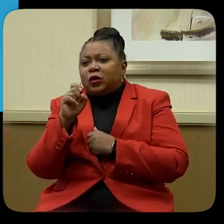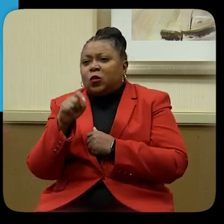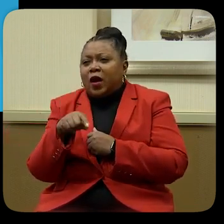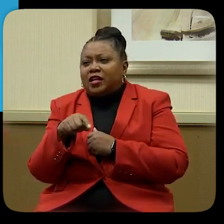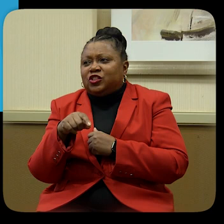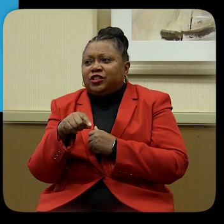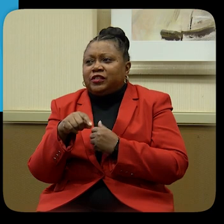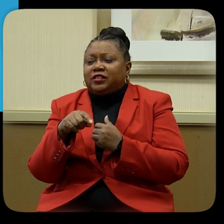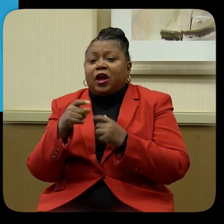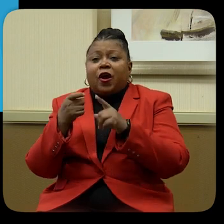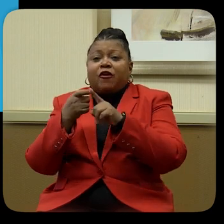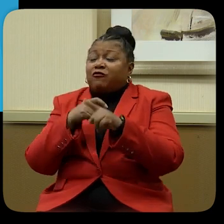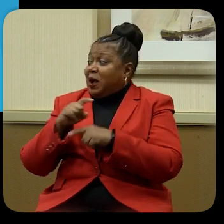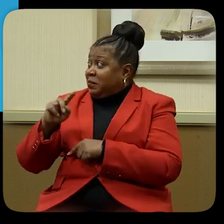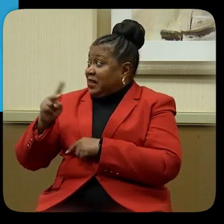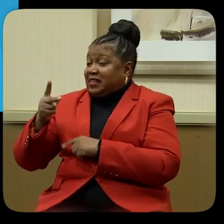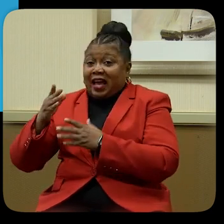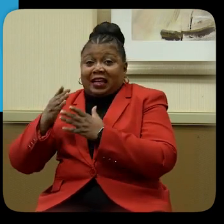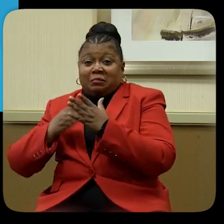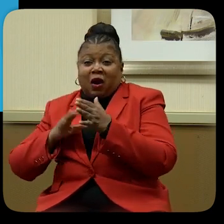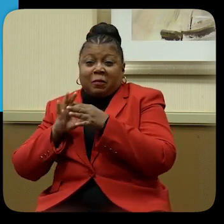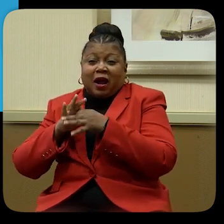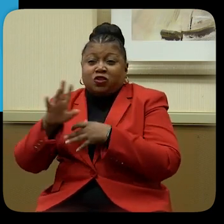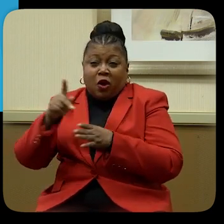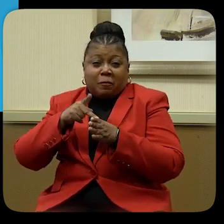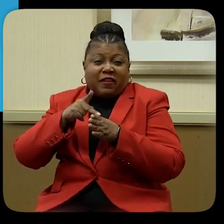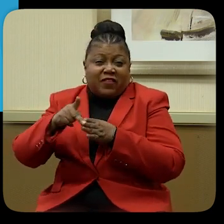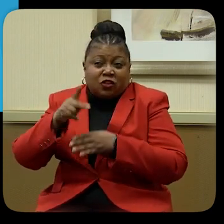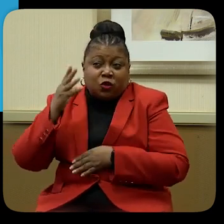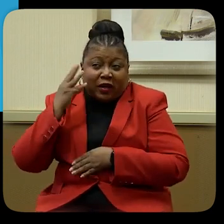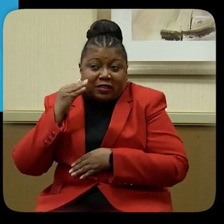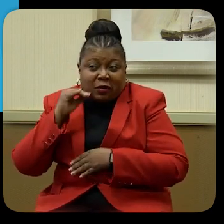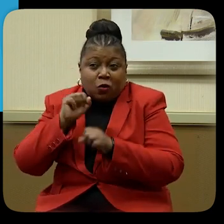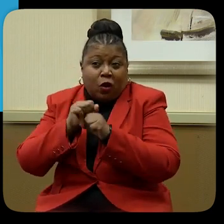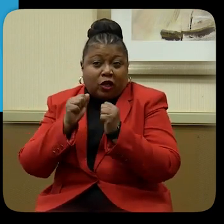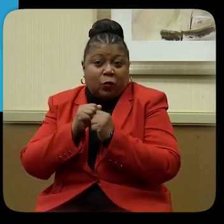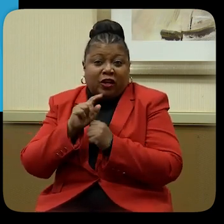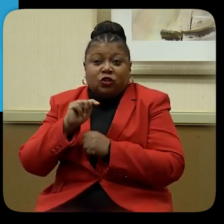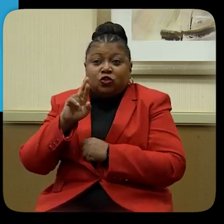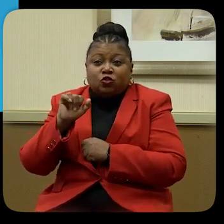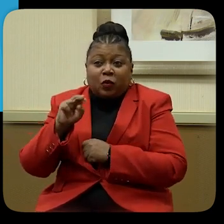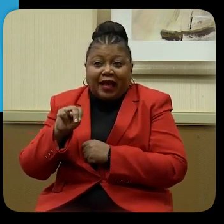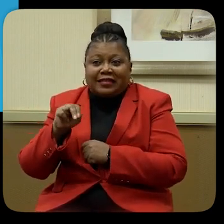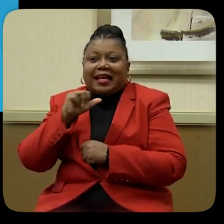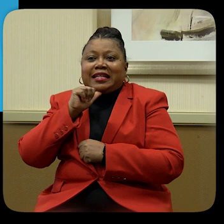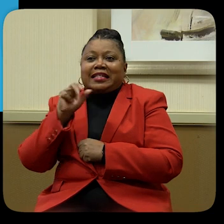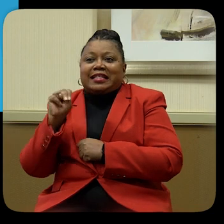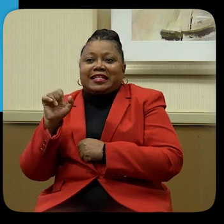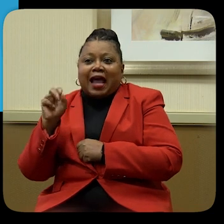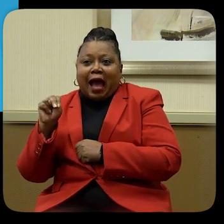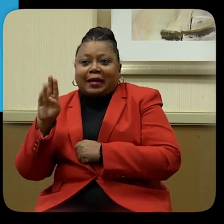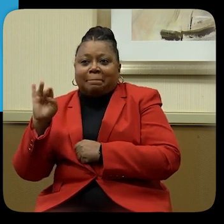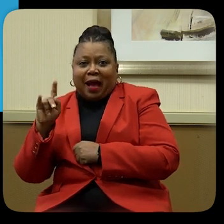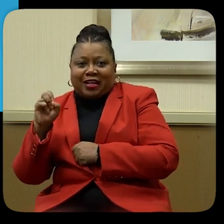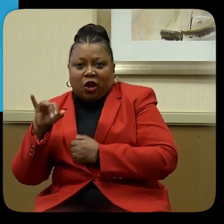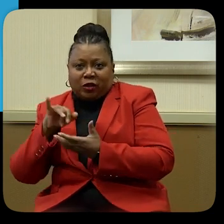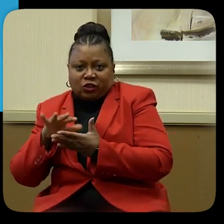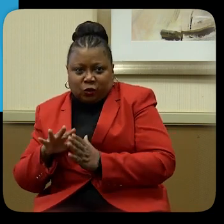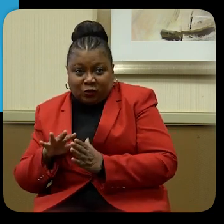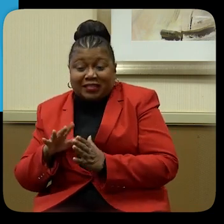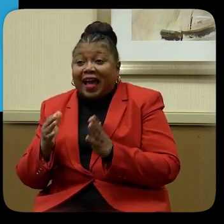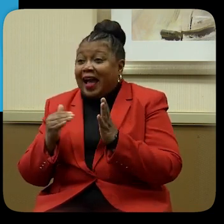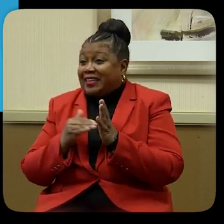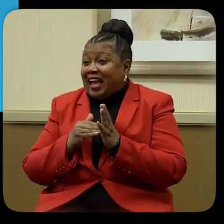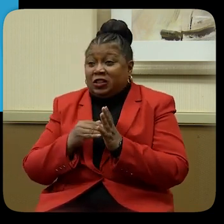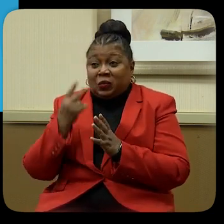questions from the second part around like your professional experience working with trans and non-binary students. So